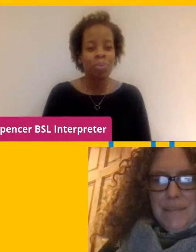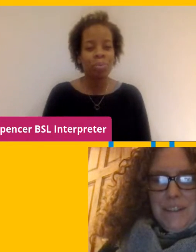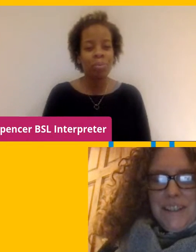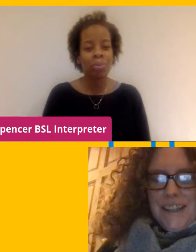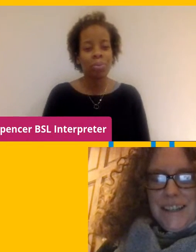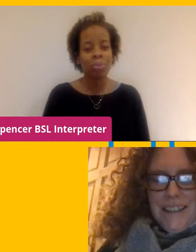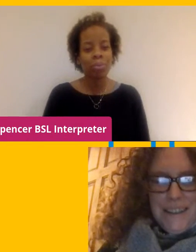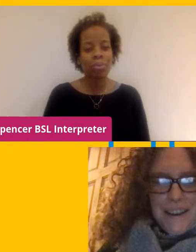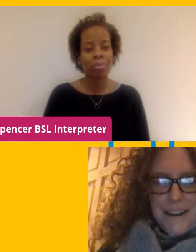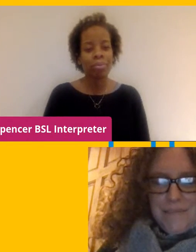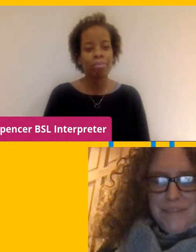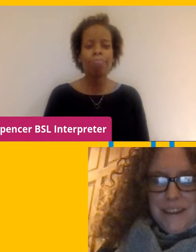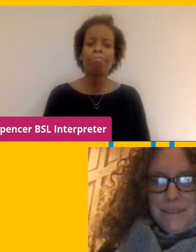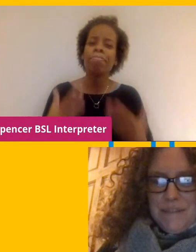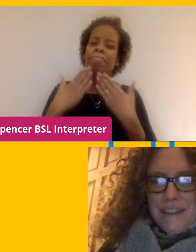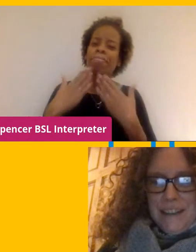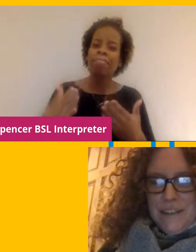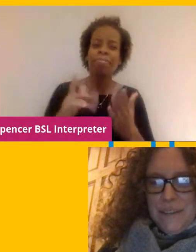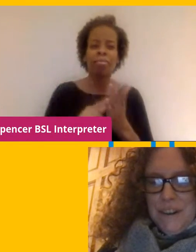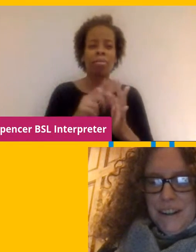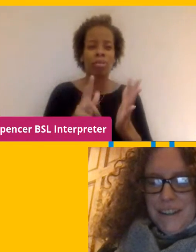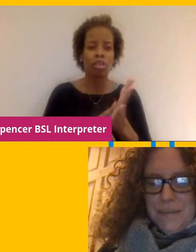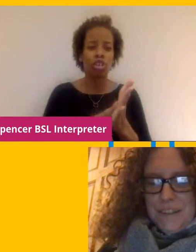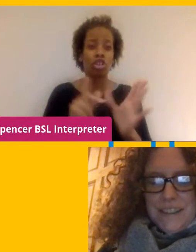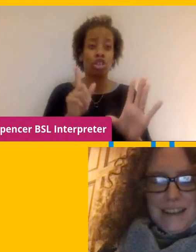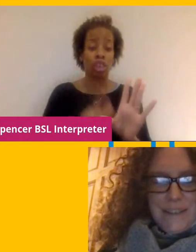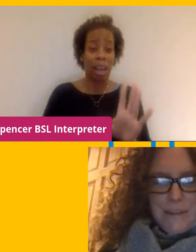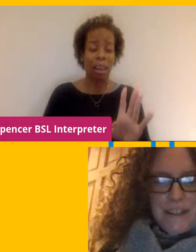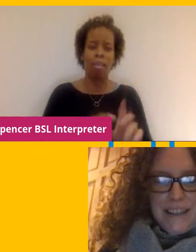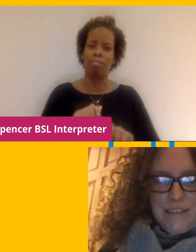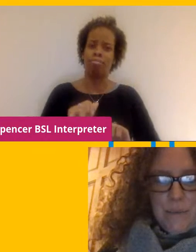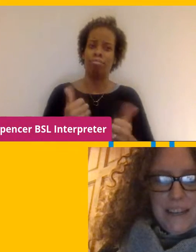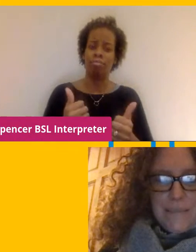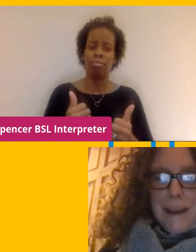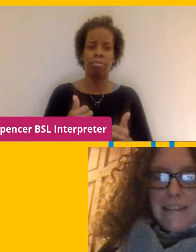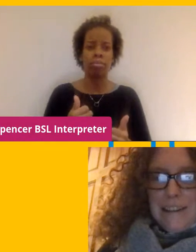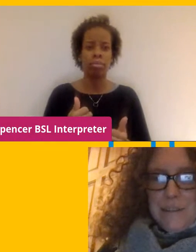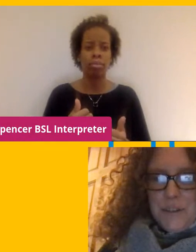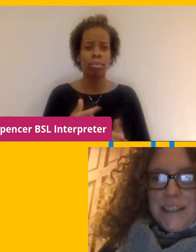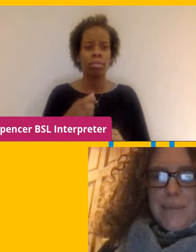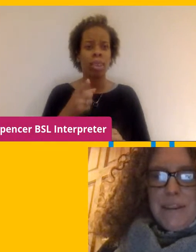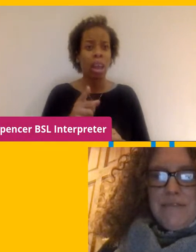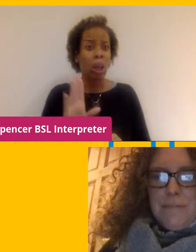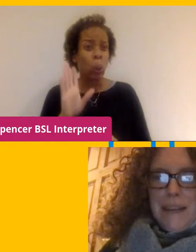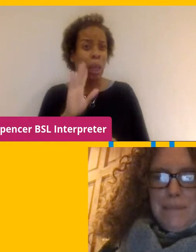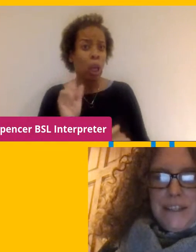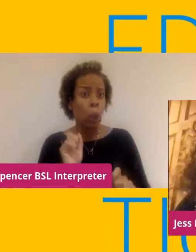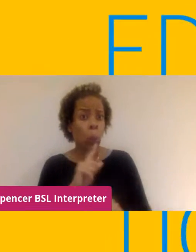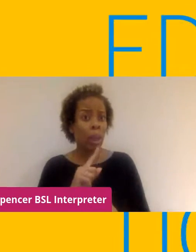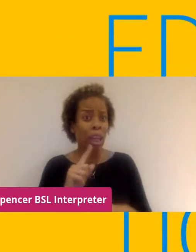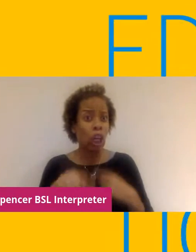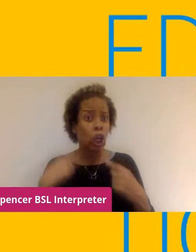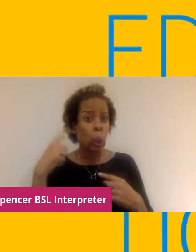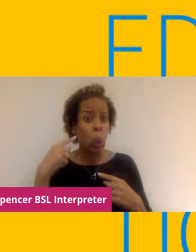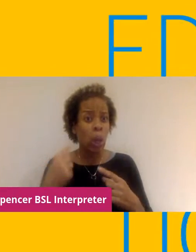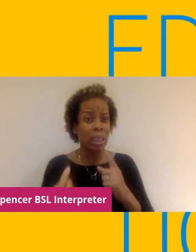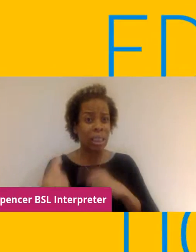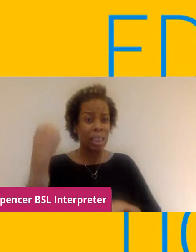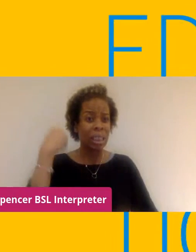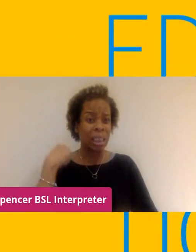Thank you very much, Jenny. That was really useful. I just want to say, if anyone can hear a weird background noise coming from me, my dog 2 floors down is